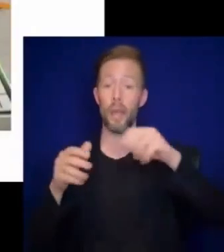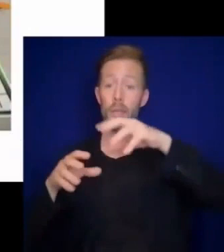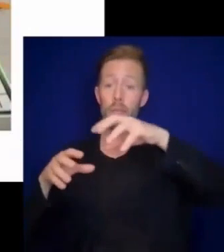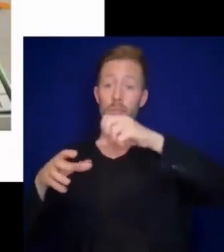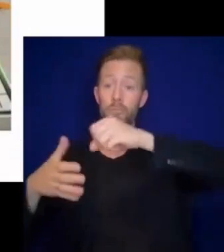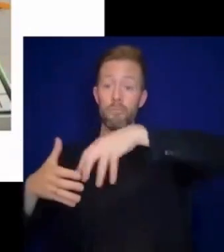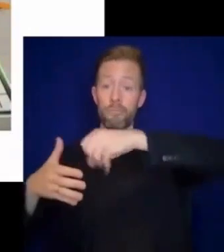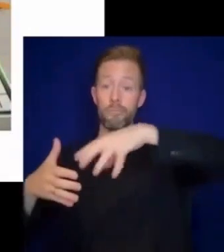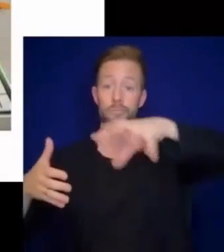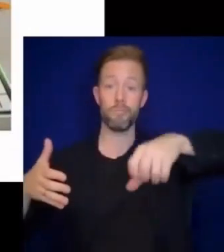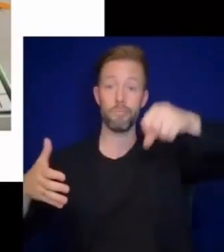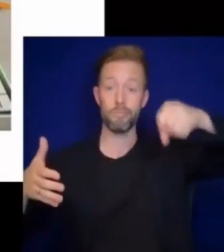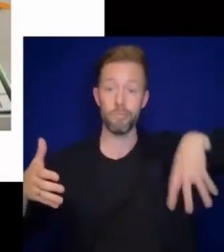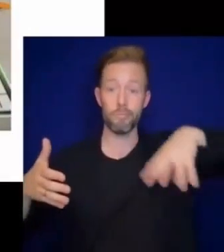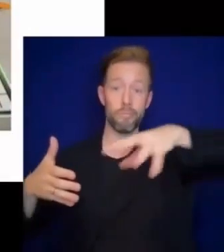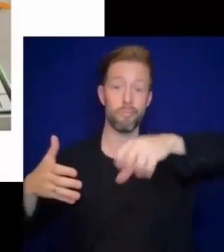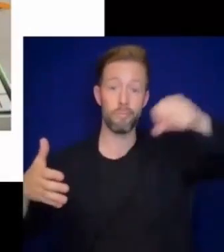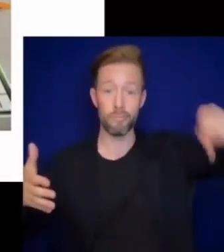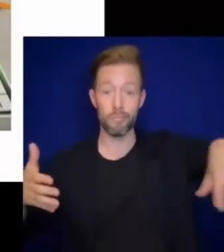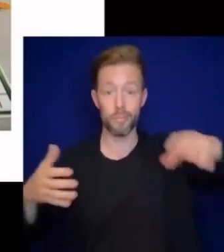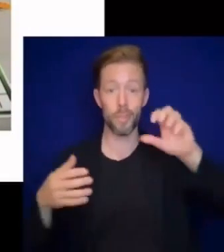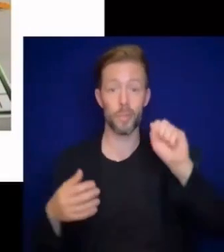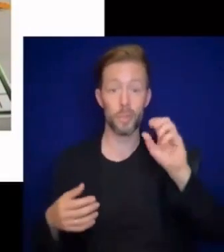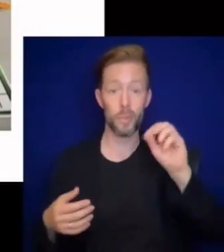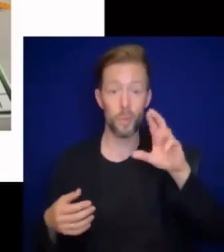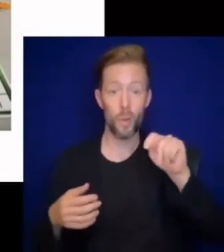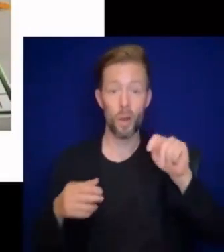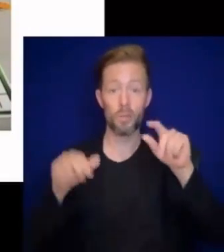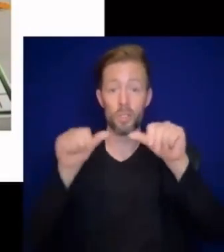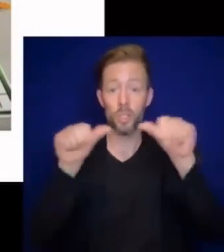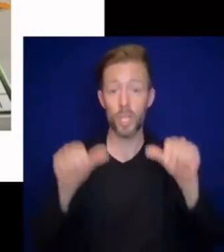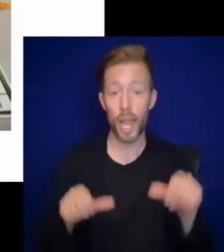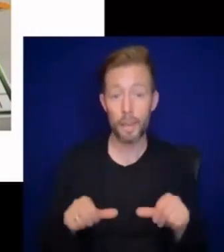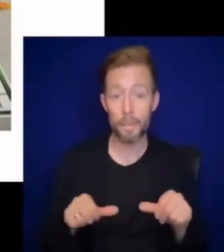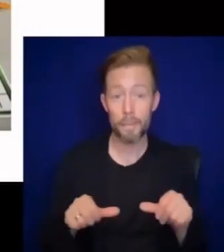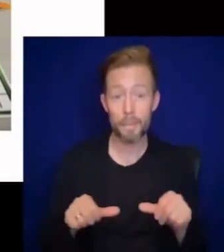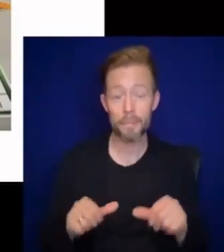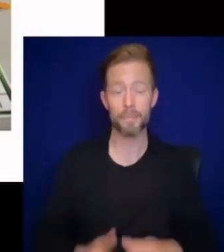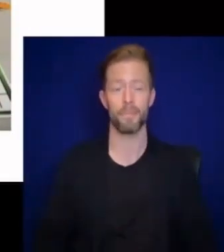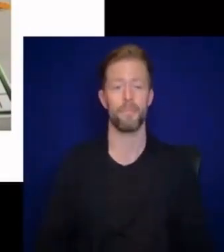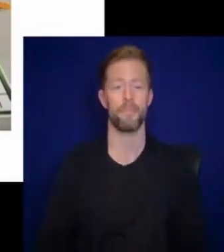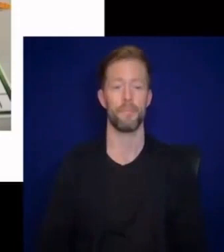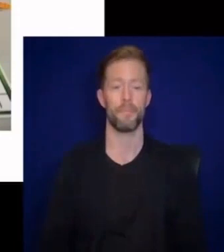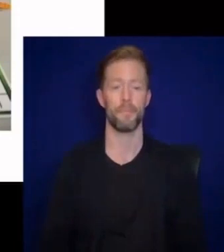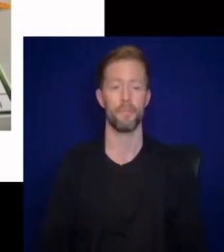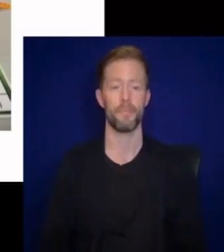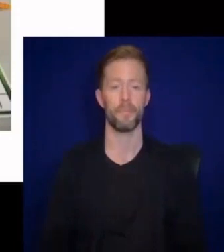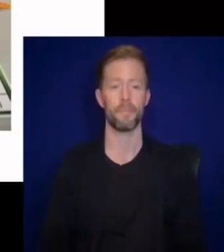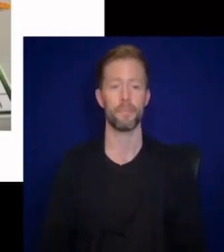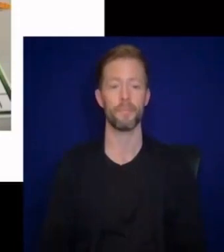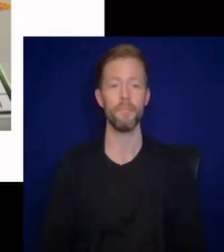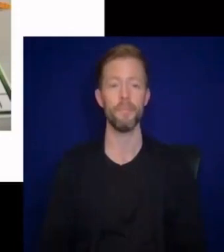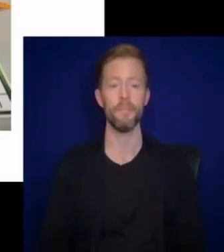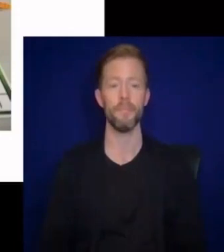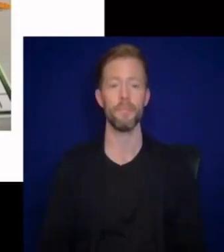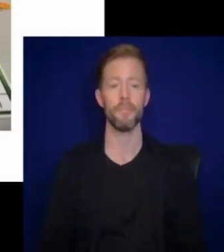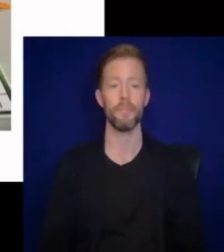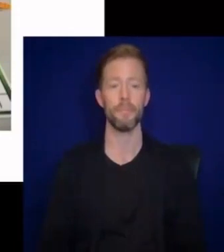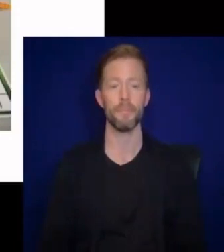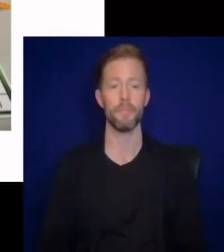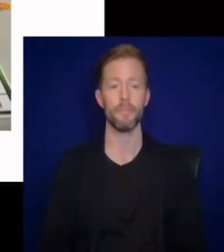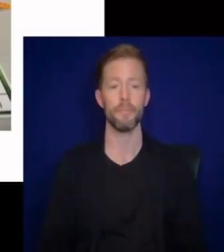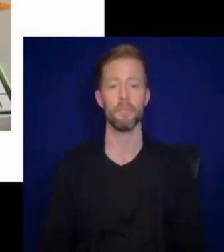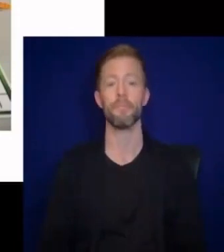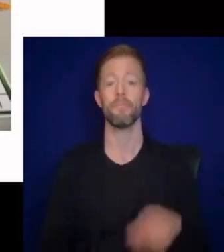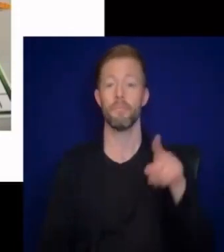maybe sort the shapes and the pumpkins. And here you can see we are dealing with